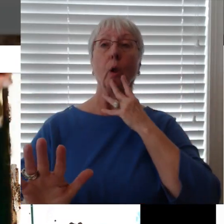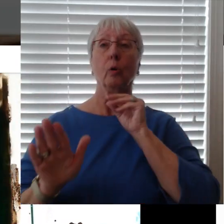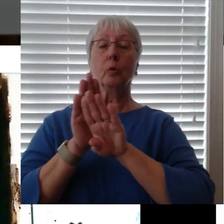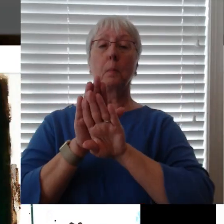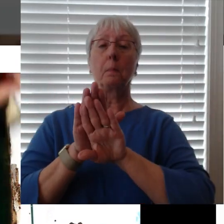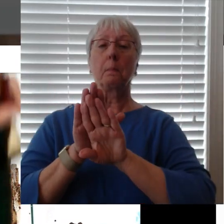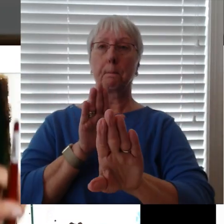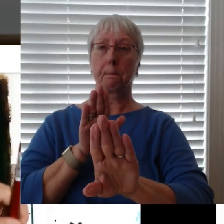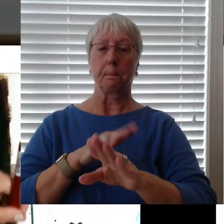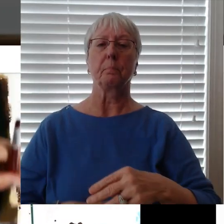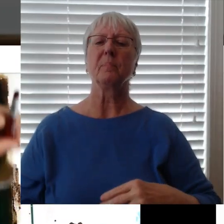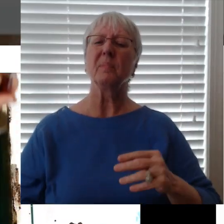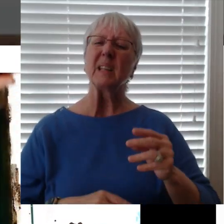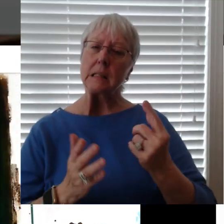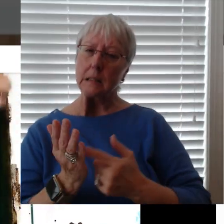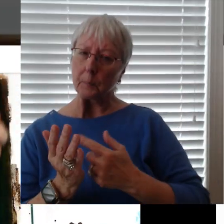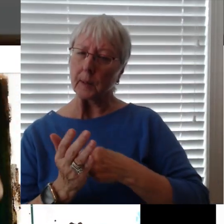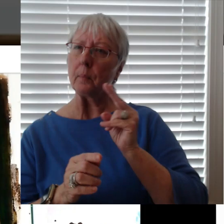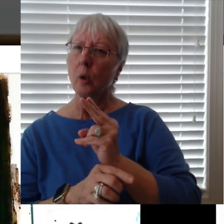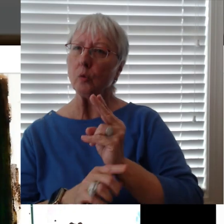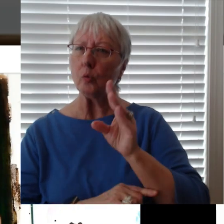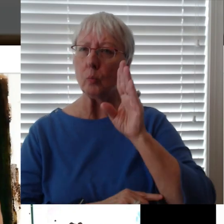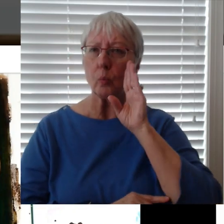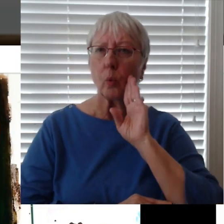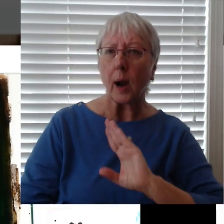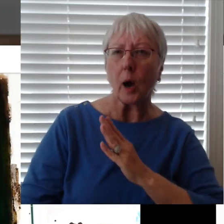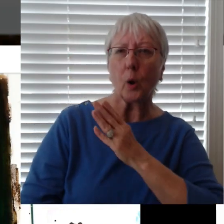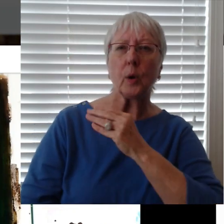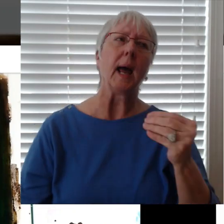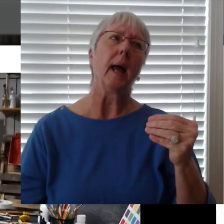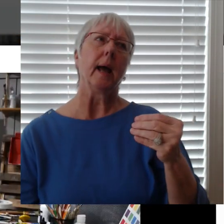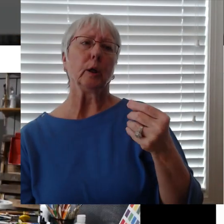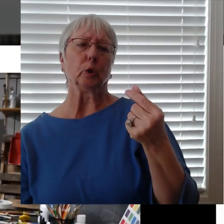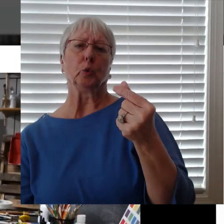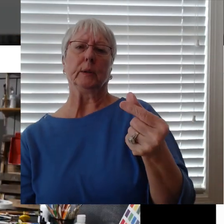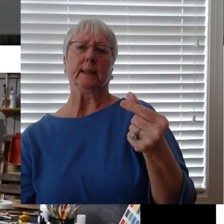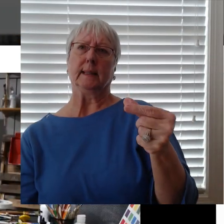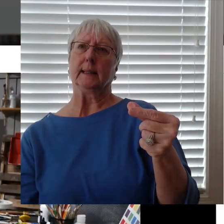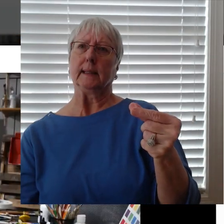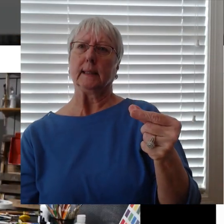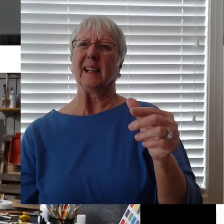glazed over it to create a neutral ground color that's slightly cool but not cold.